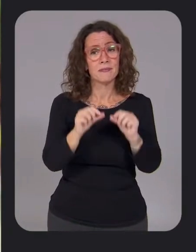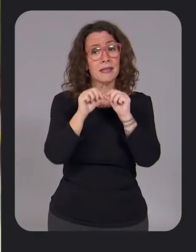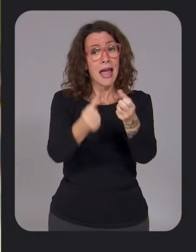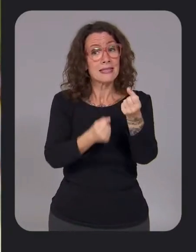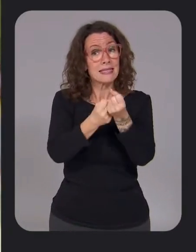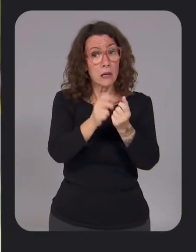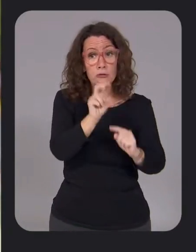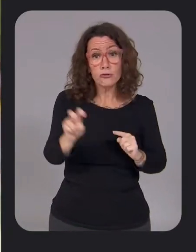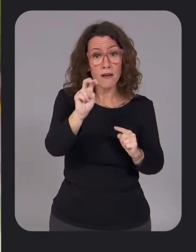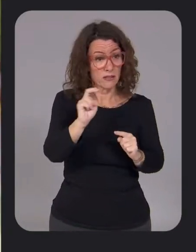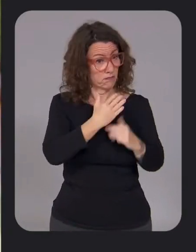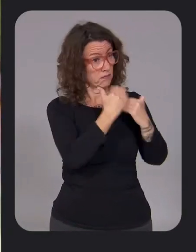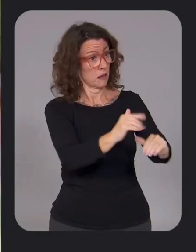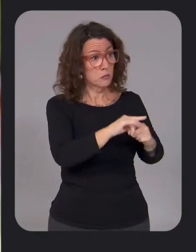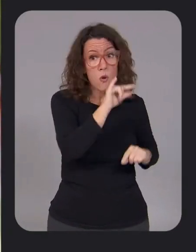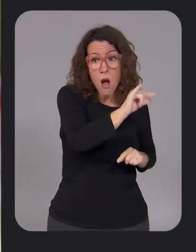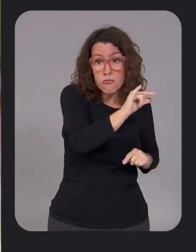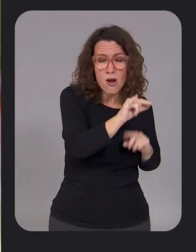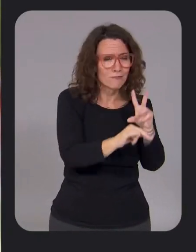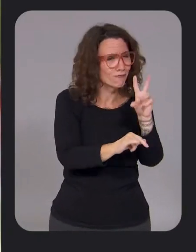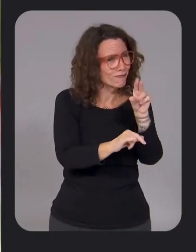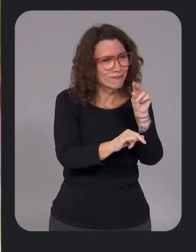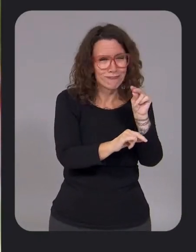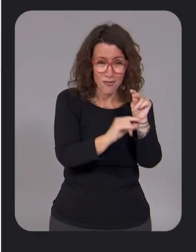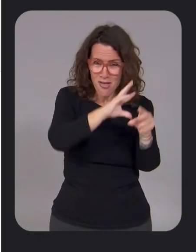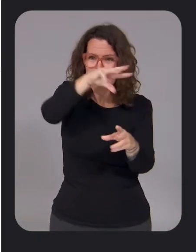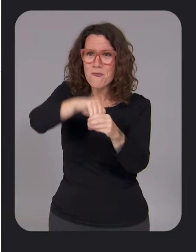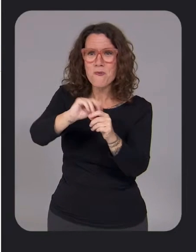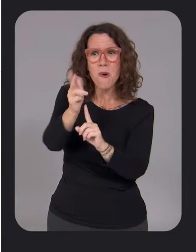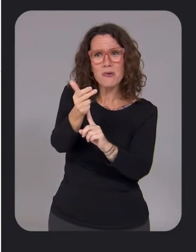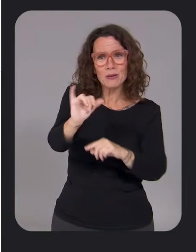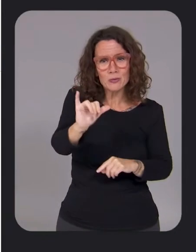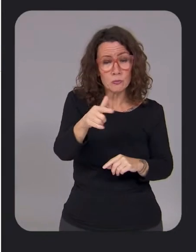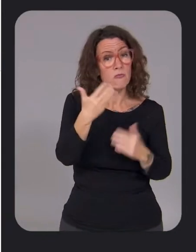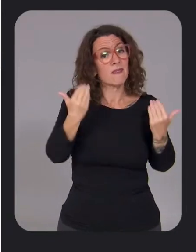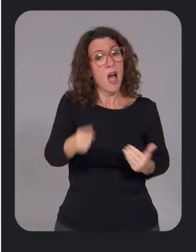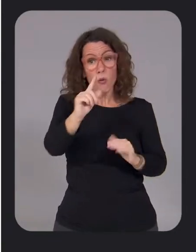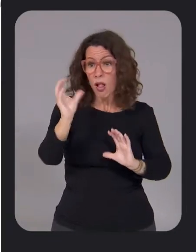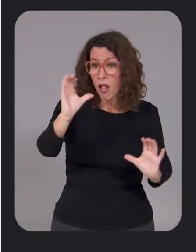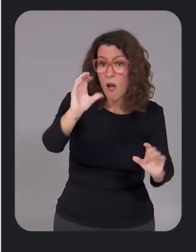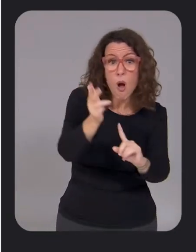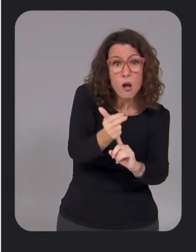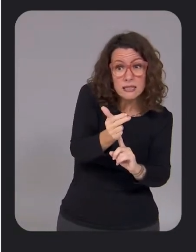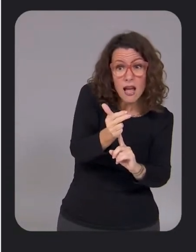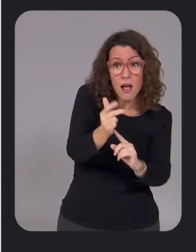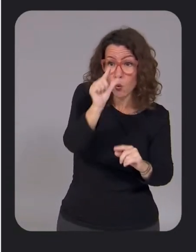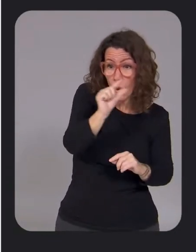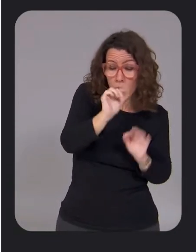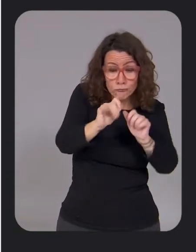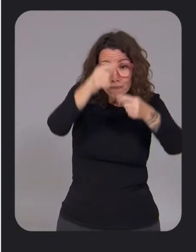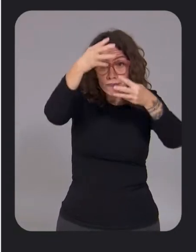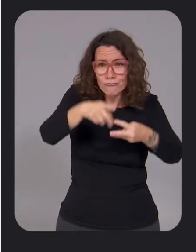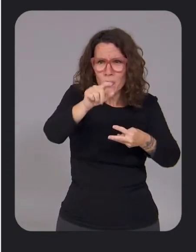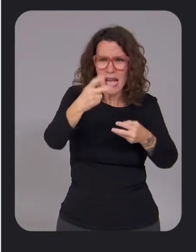Sustainable travel doesn't stop at the airport, it extends to your stay as well. Now when you search for hotels on Google, you can say when a hotel has